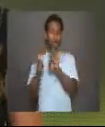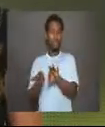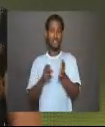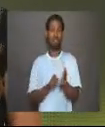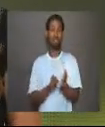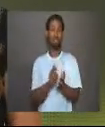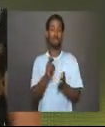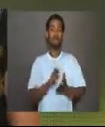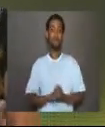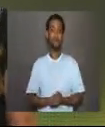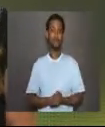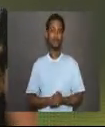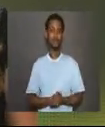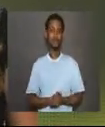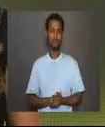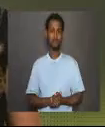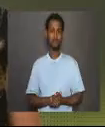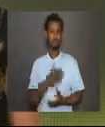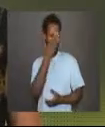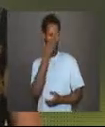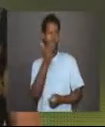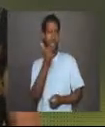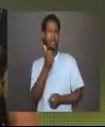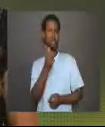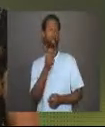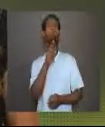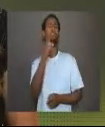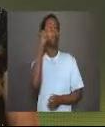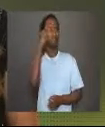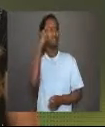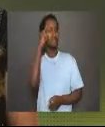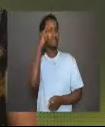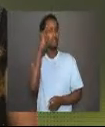democracies. Why do you think this is the case?